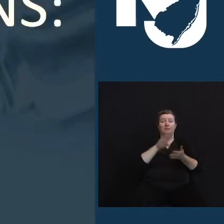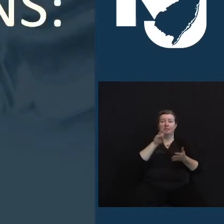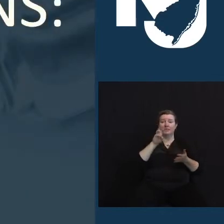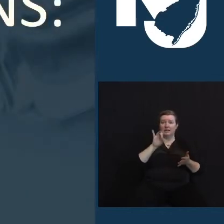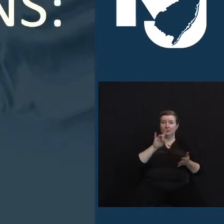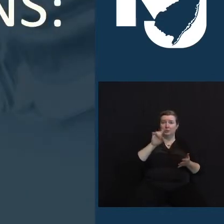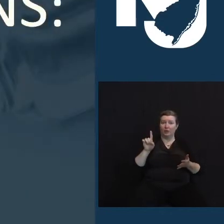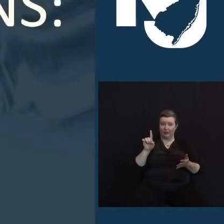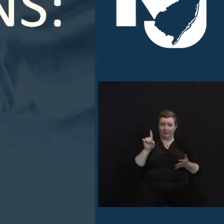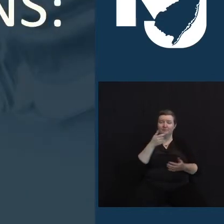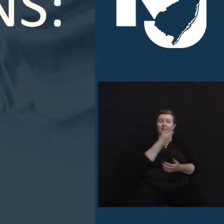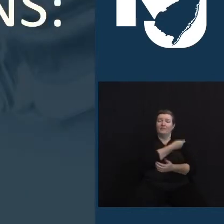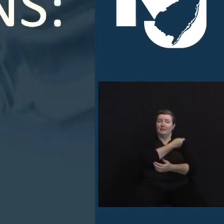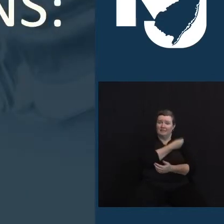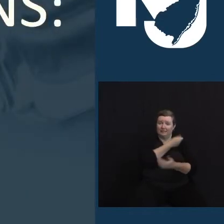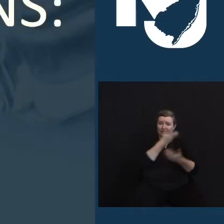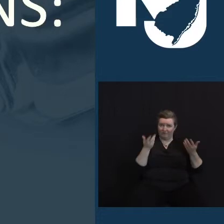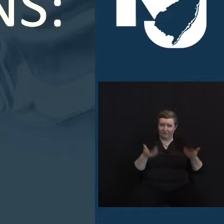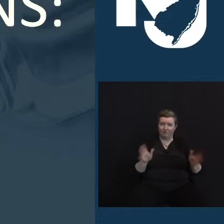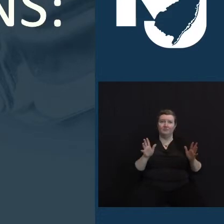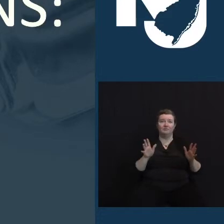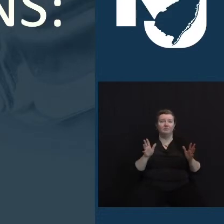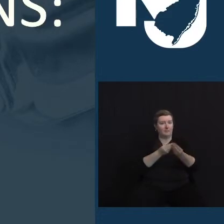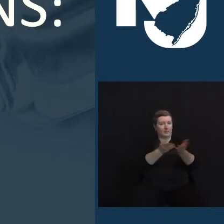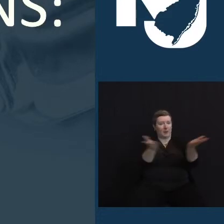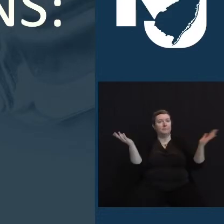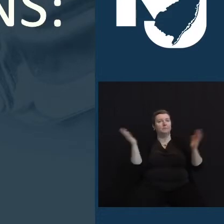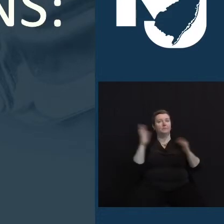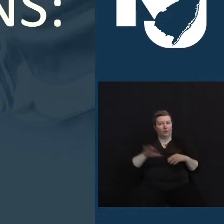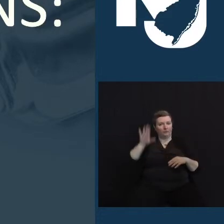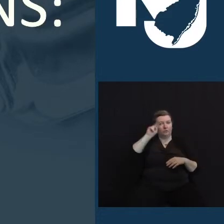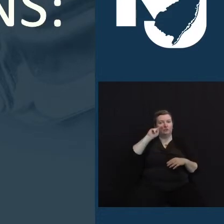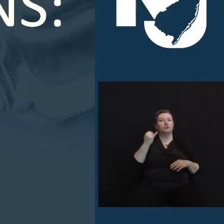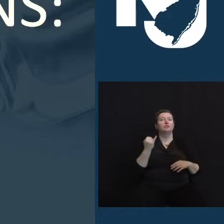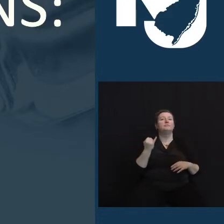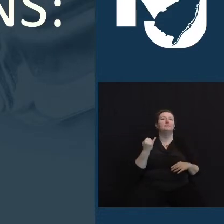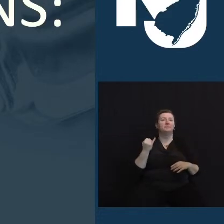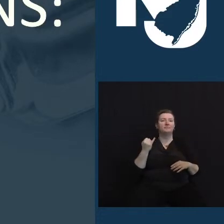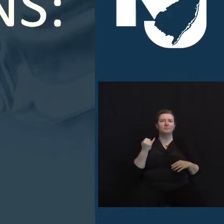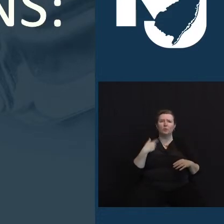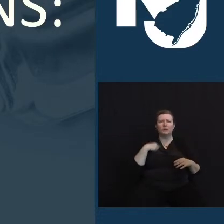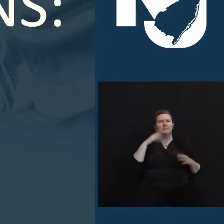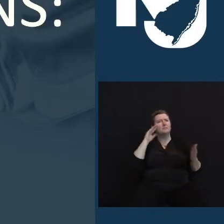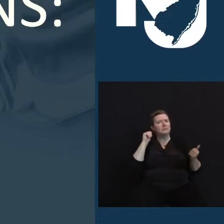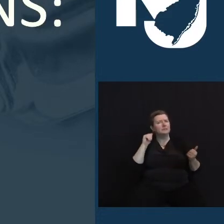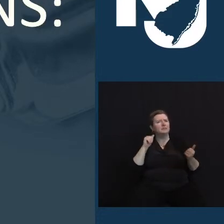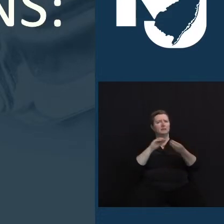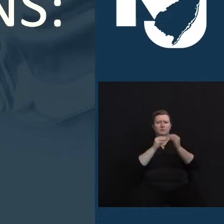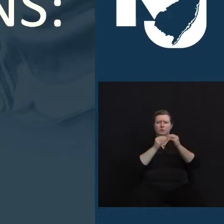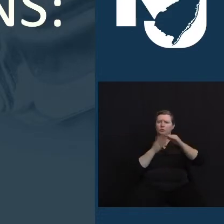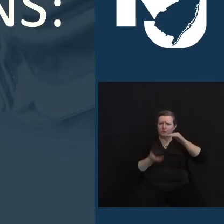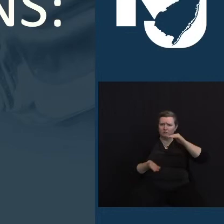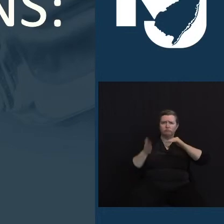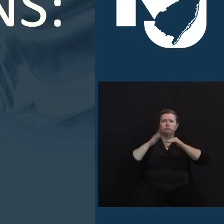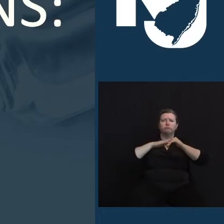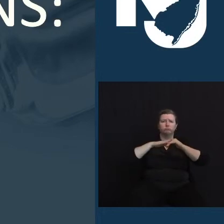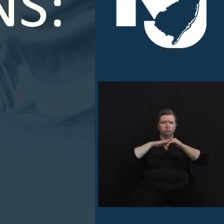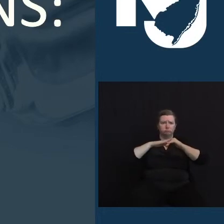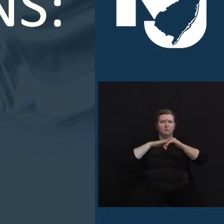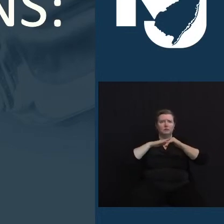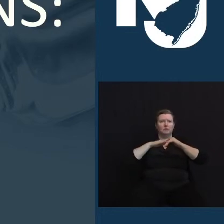264,681 vaccinations have been administered statewide, and given our earlier announcement, we expect this number to grow, I'm going to use the word